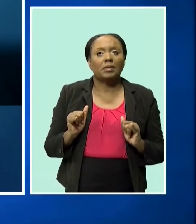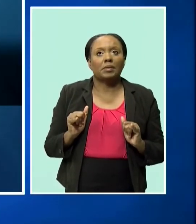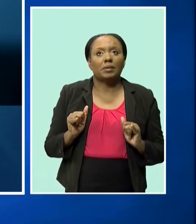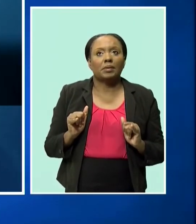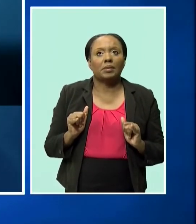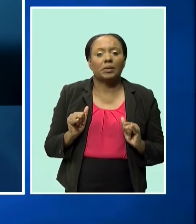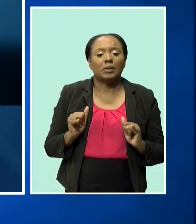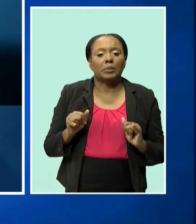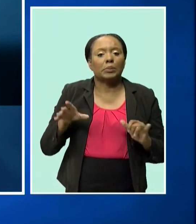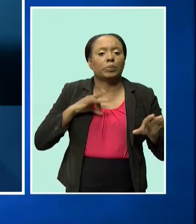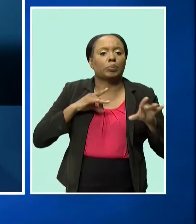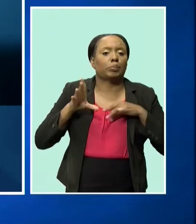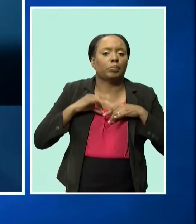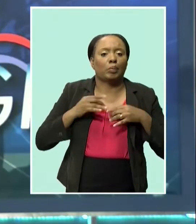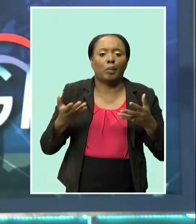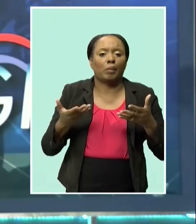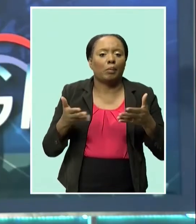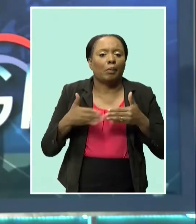whatever new variant comes.